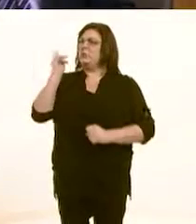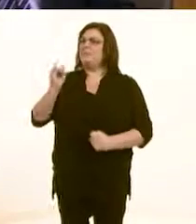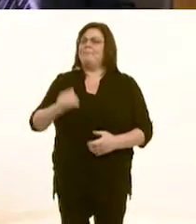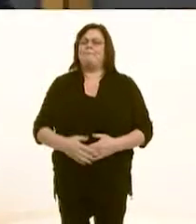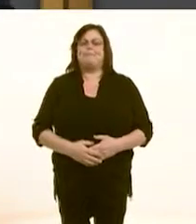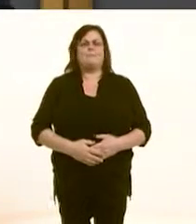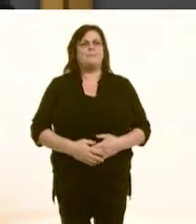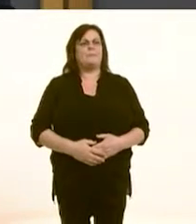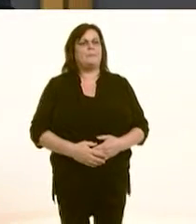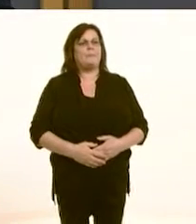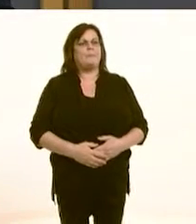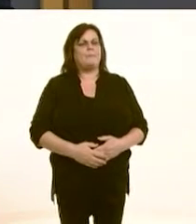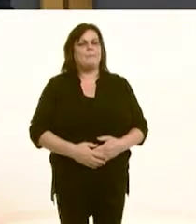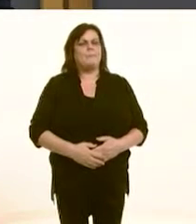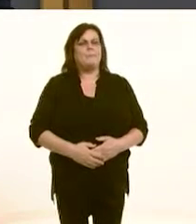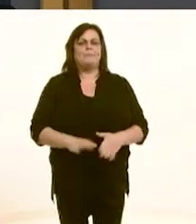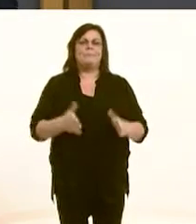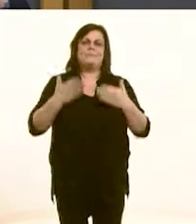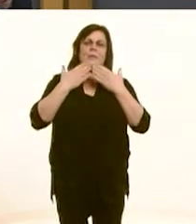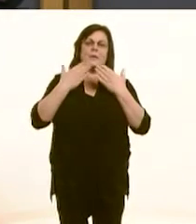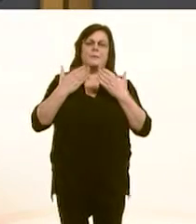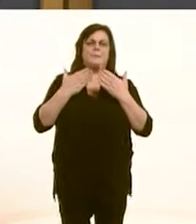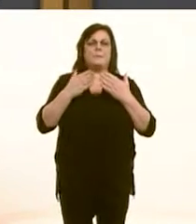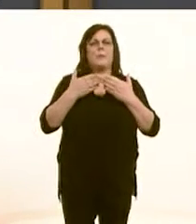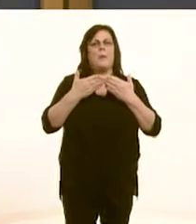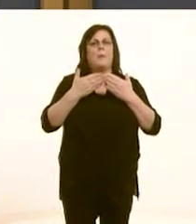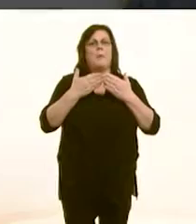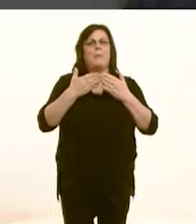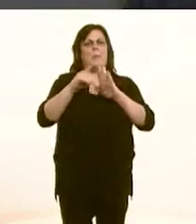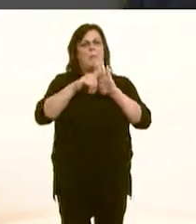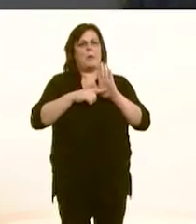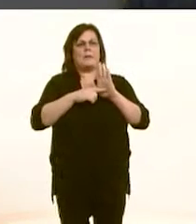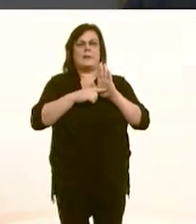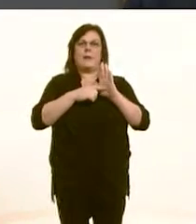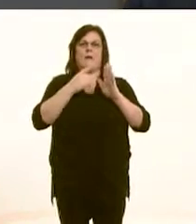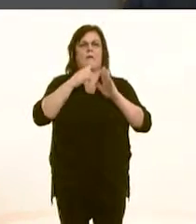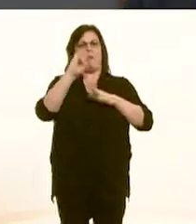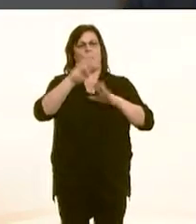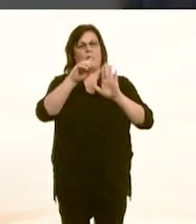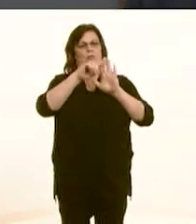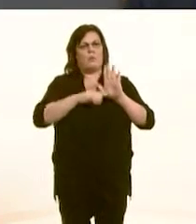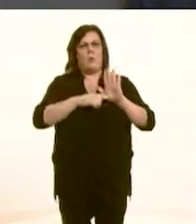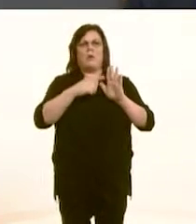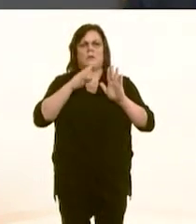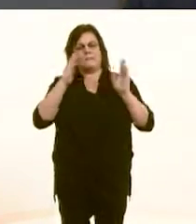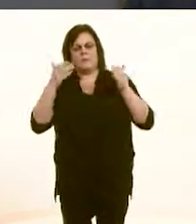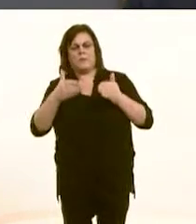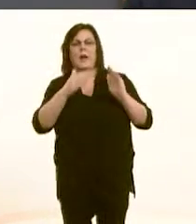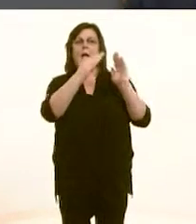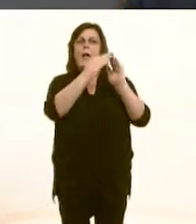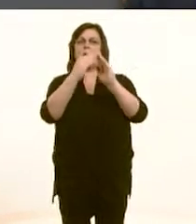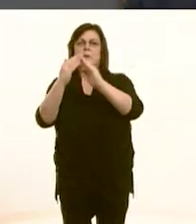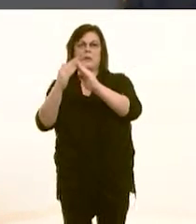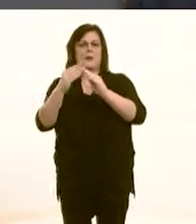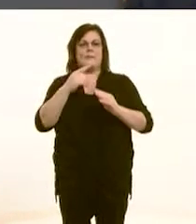Isherwood. Thank you. Well, the Public Policy Institute for Wales report on the impact of welfare reforms for housing, as I'm sure you know,